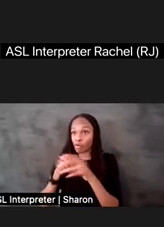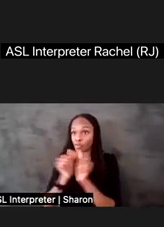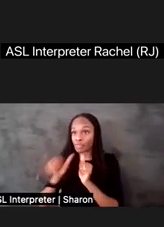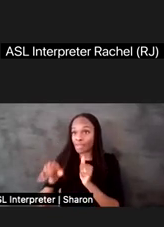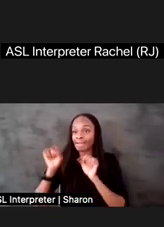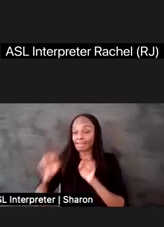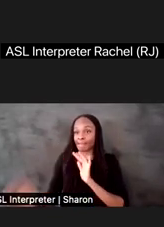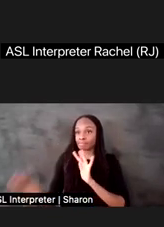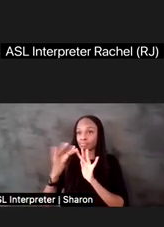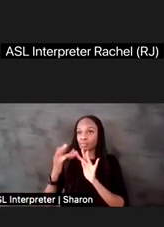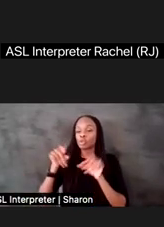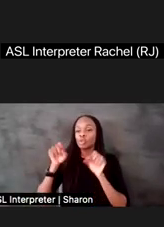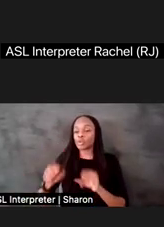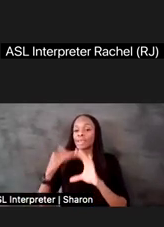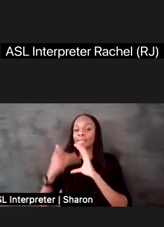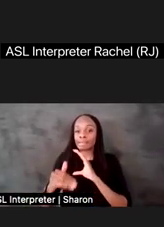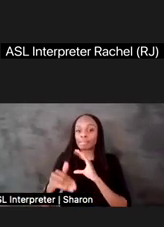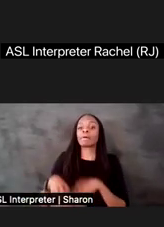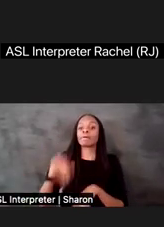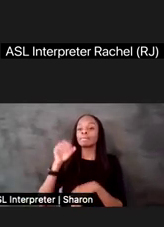email info@earthquakecountry.org.